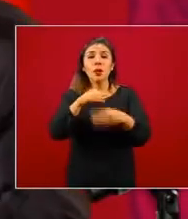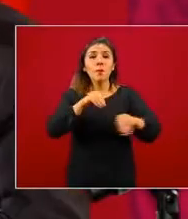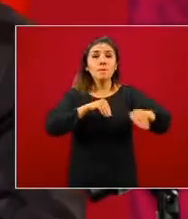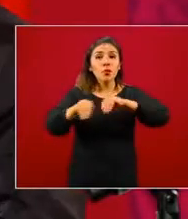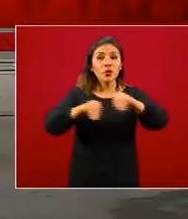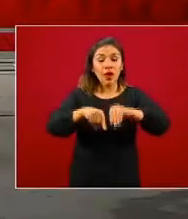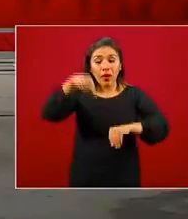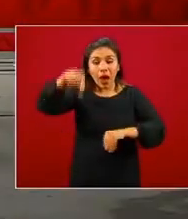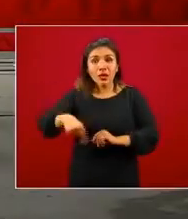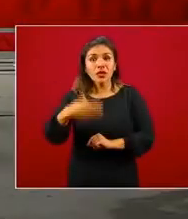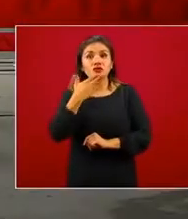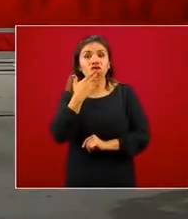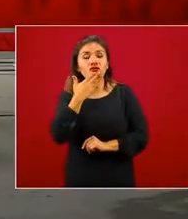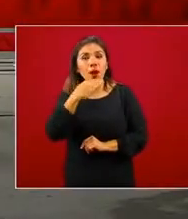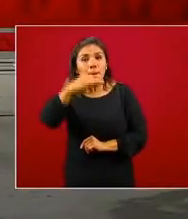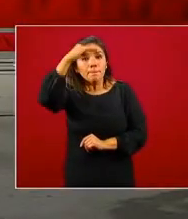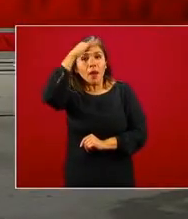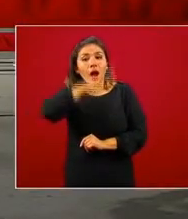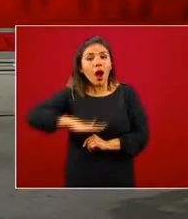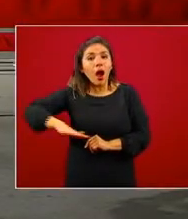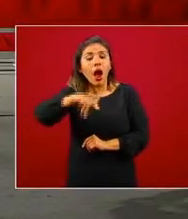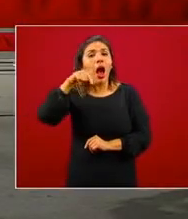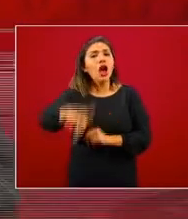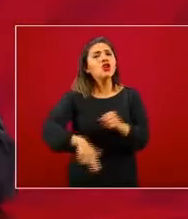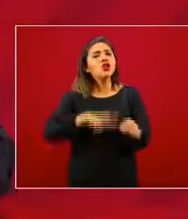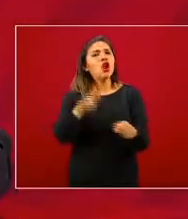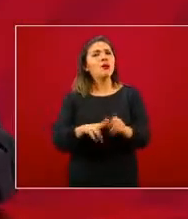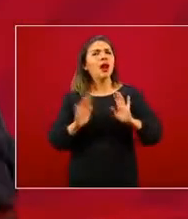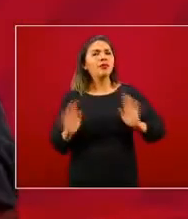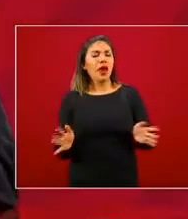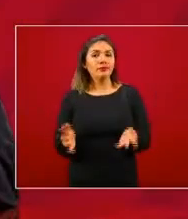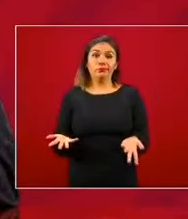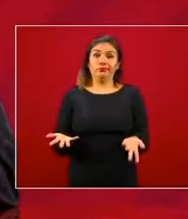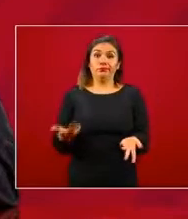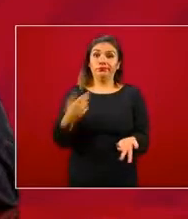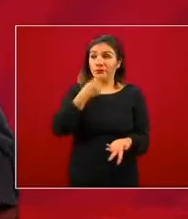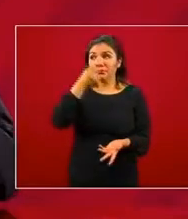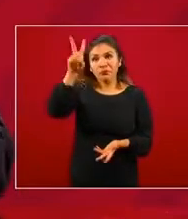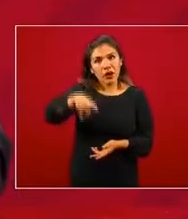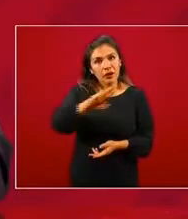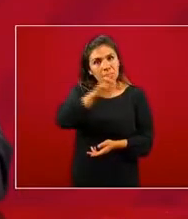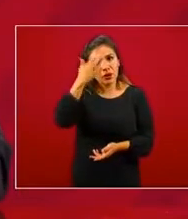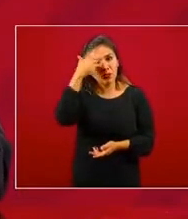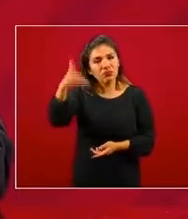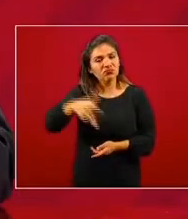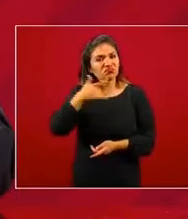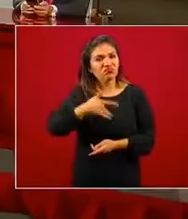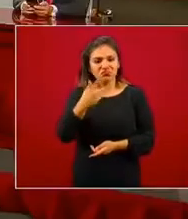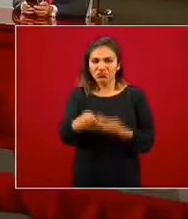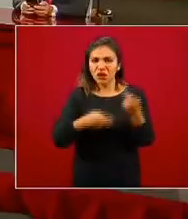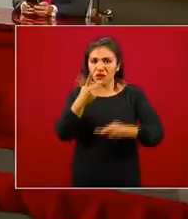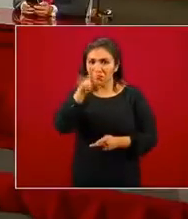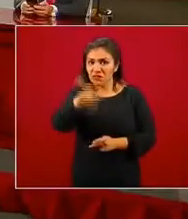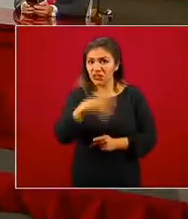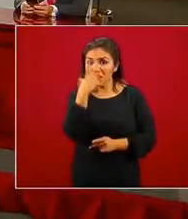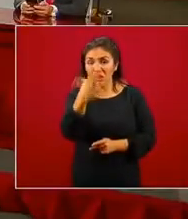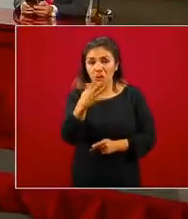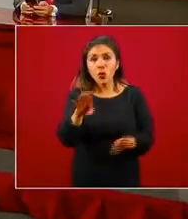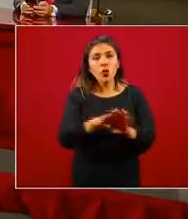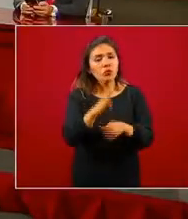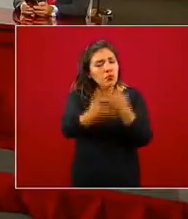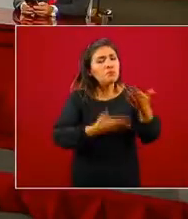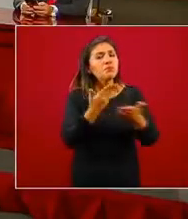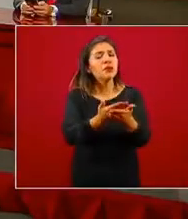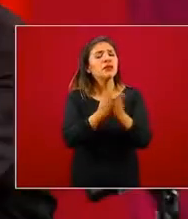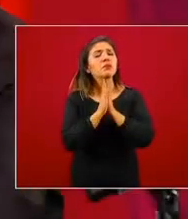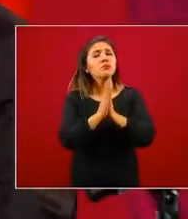to a new normal, people in Sonora think that we're going to be in the new normal. So I want to recognize Madame Governor. She takes this